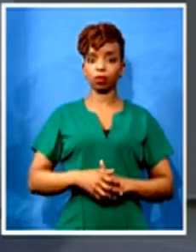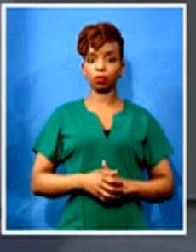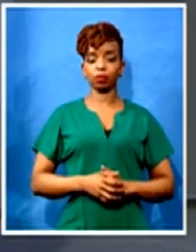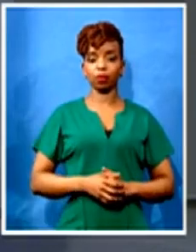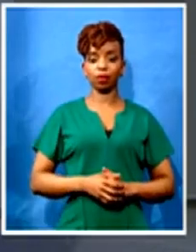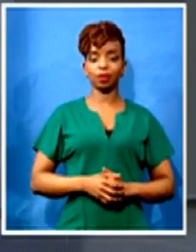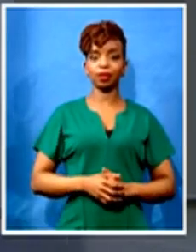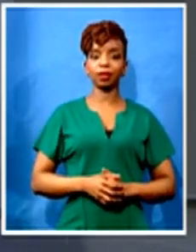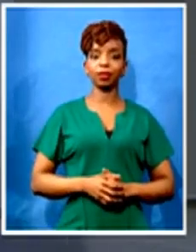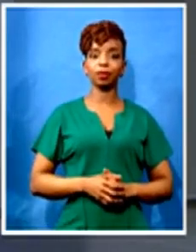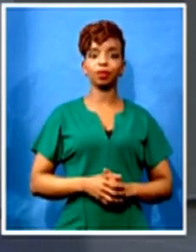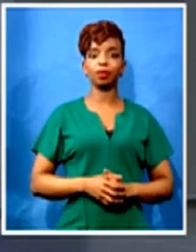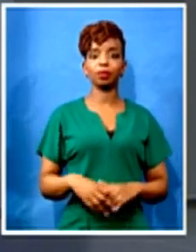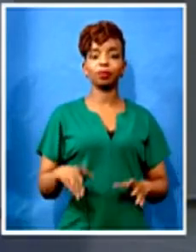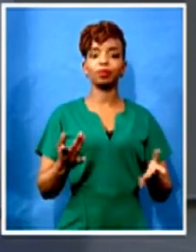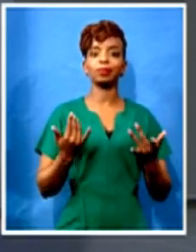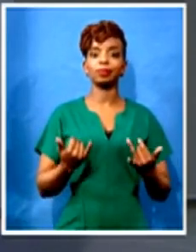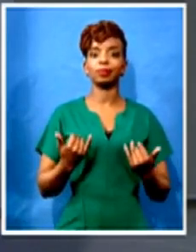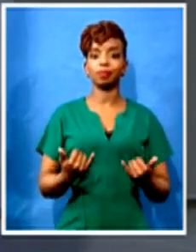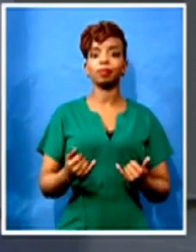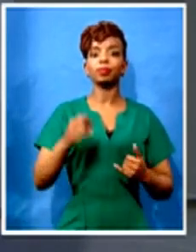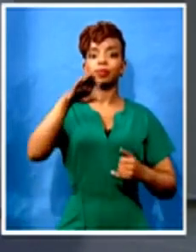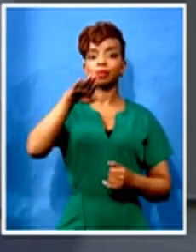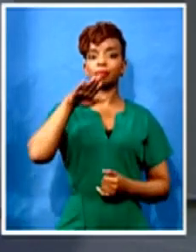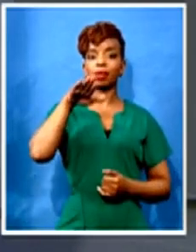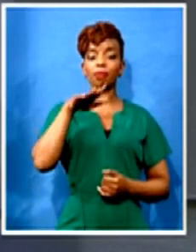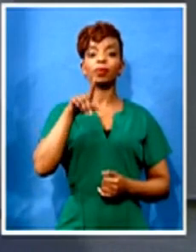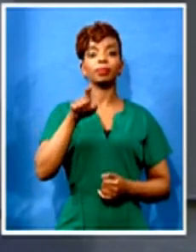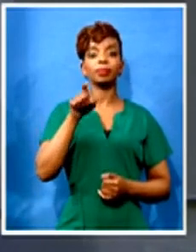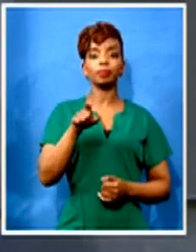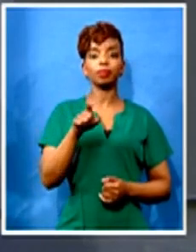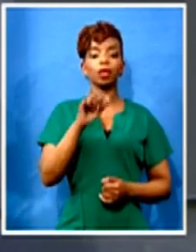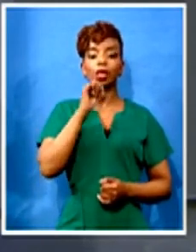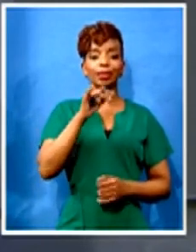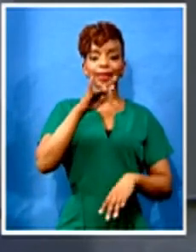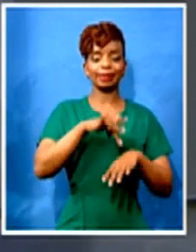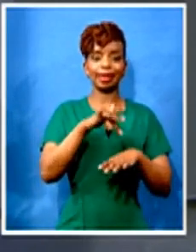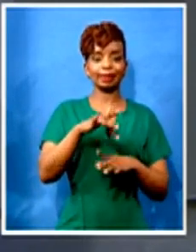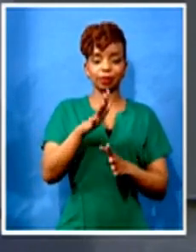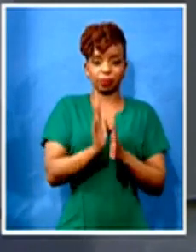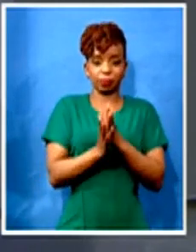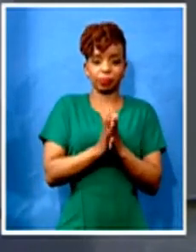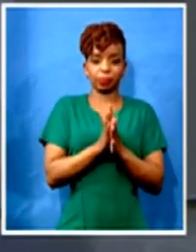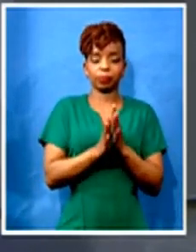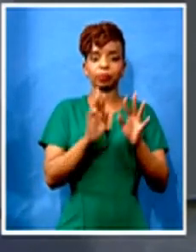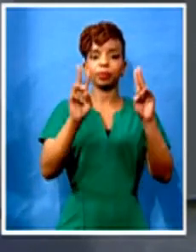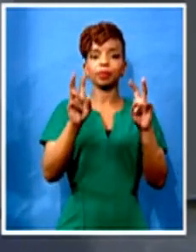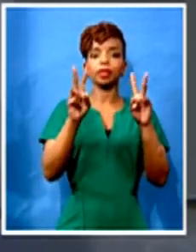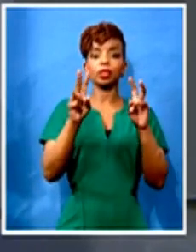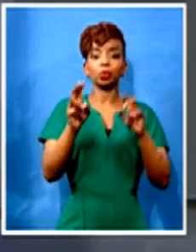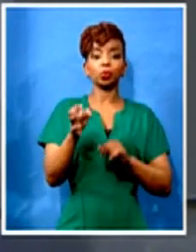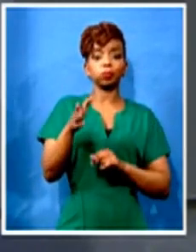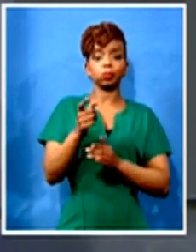of Zimbabwe, not touching at all specifically at the issues at hand. But continuing with that story, EFF